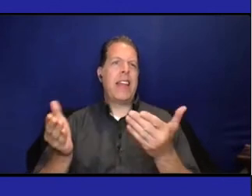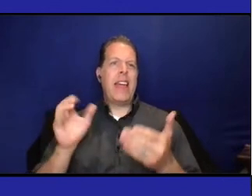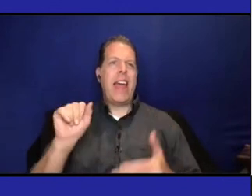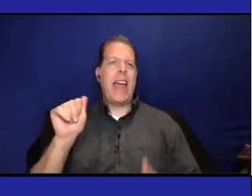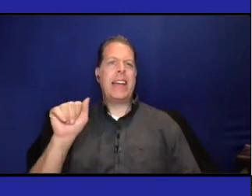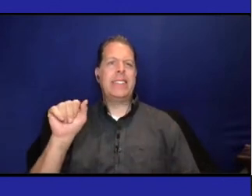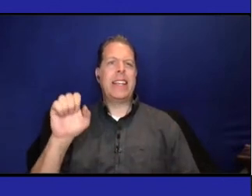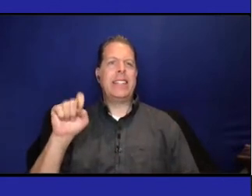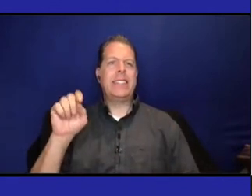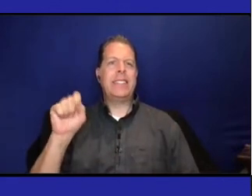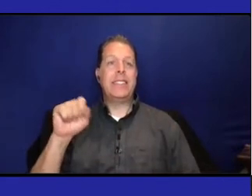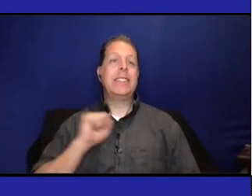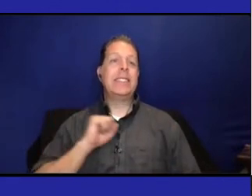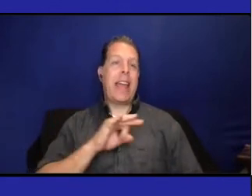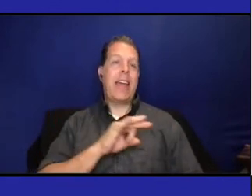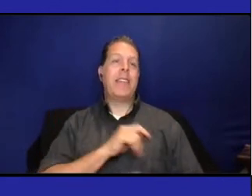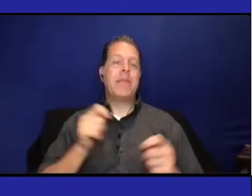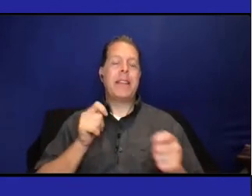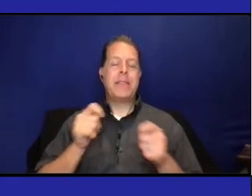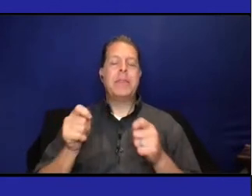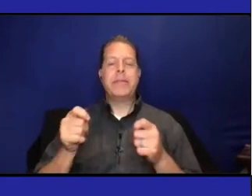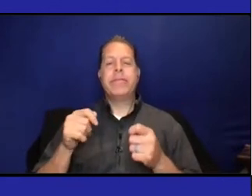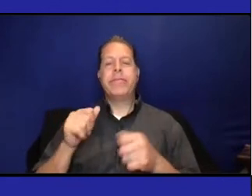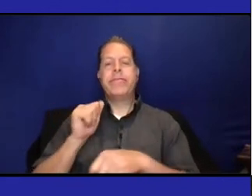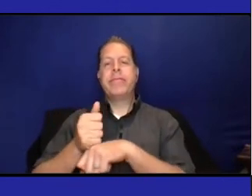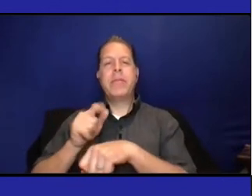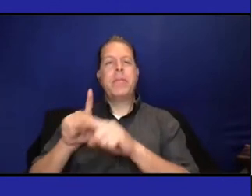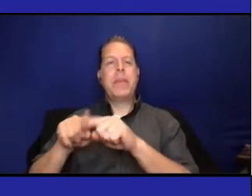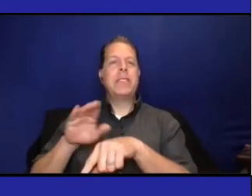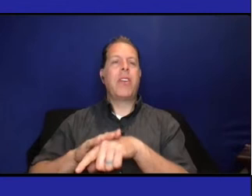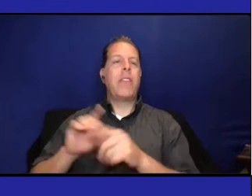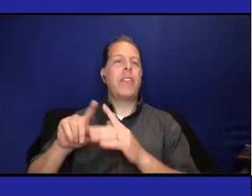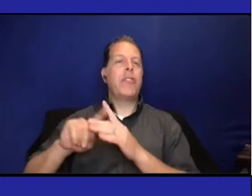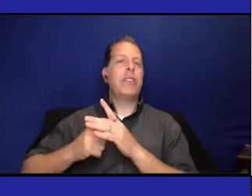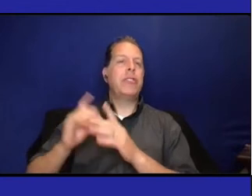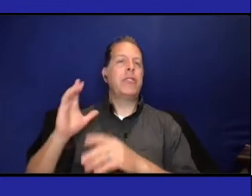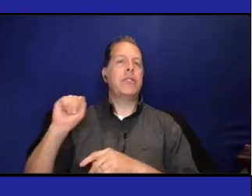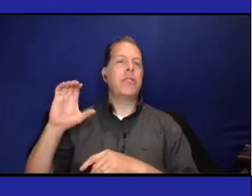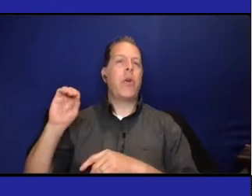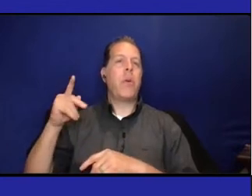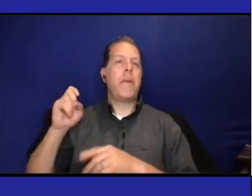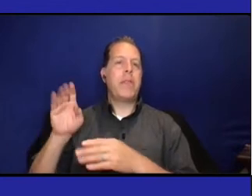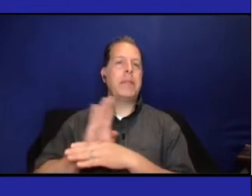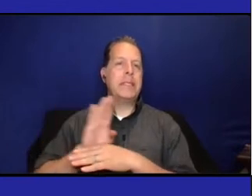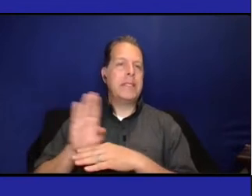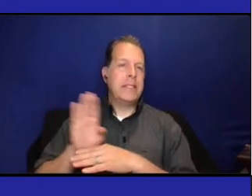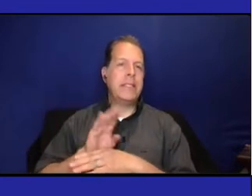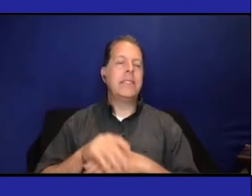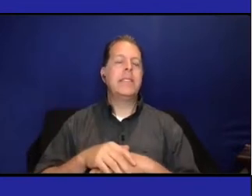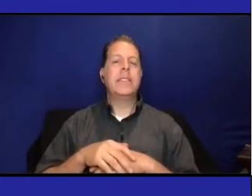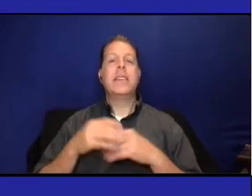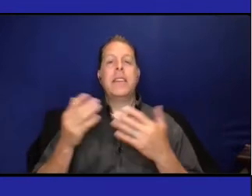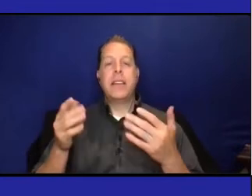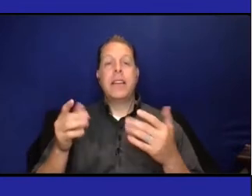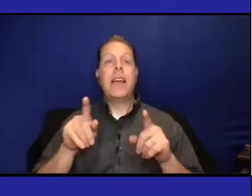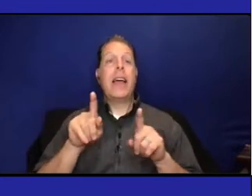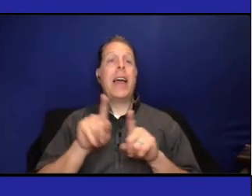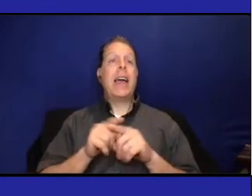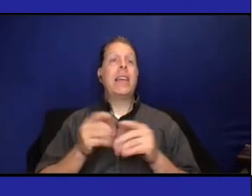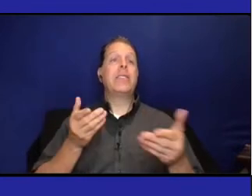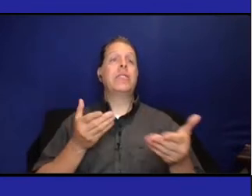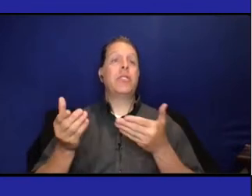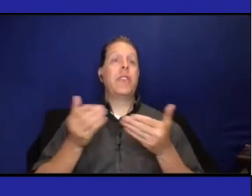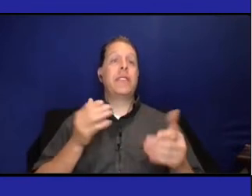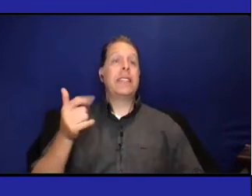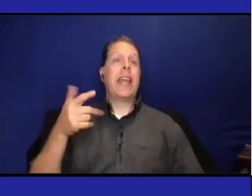and managements were designed based upon the original scope of the business. As the service gaps arose,